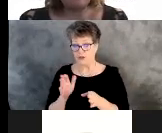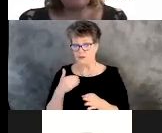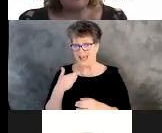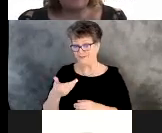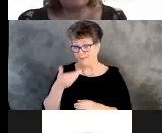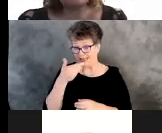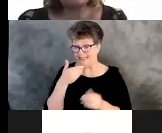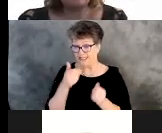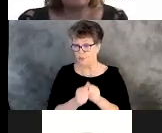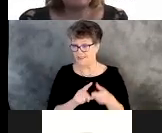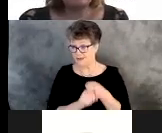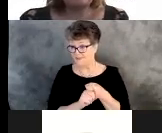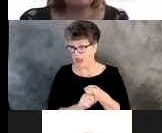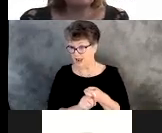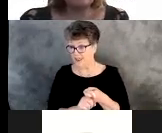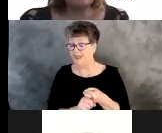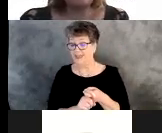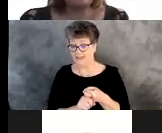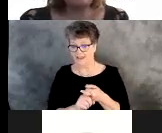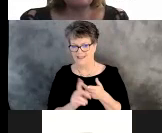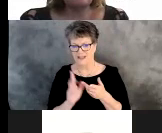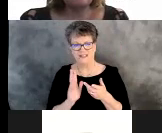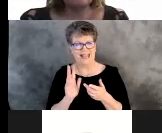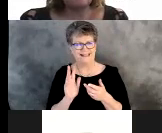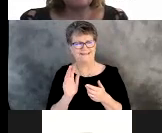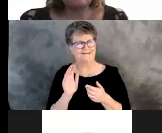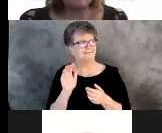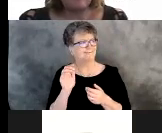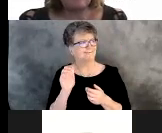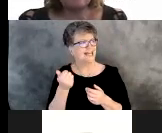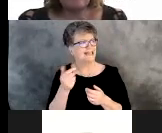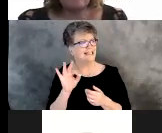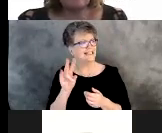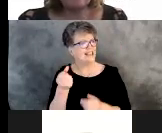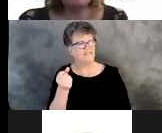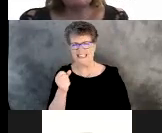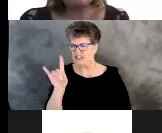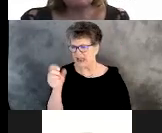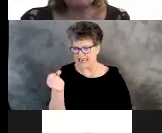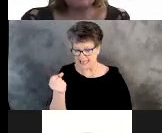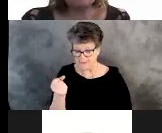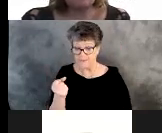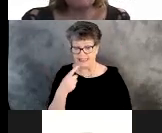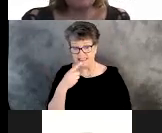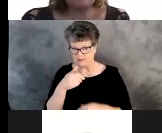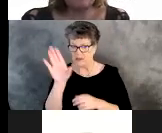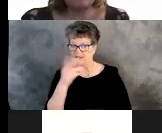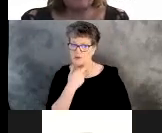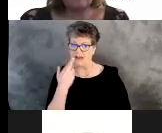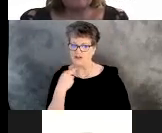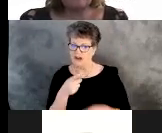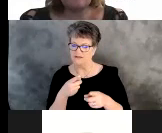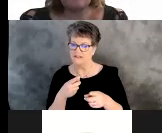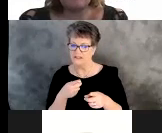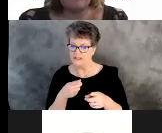his best friend, and this was in the 70s or 80s, and he was told to leave the restaurant because they said